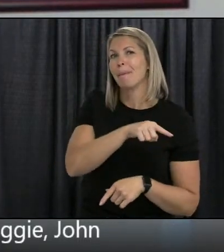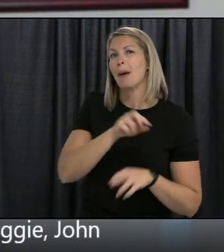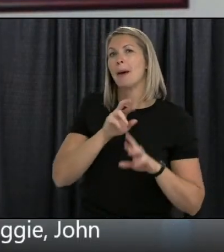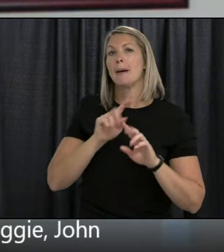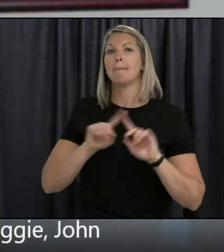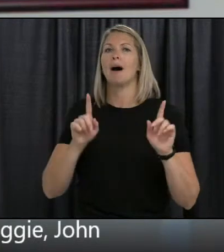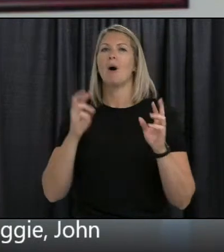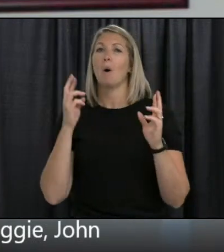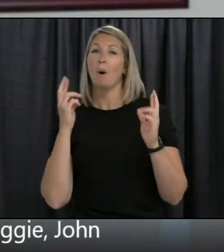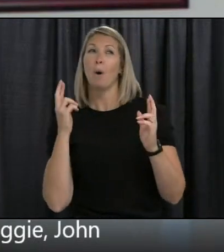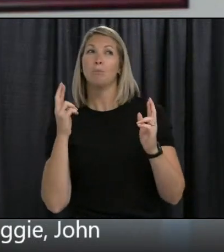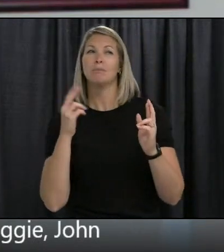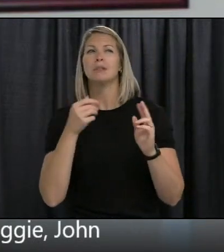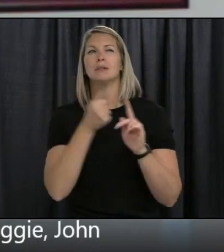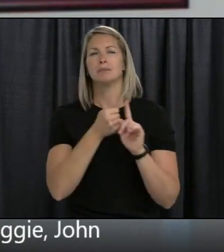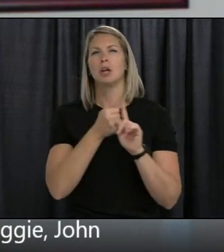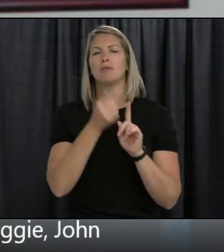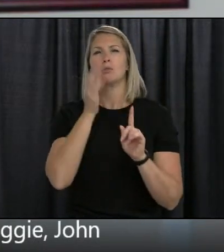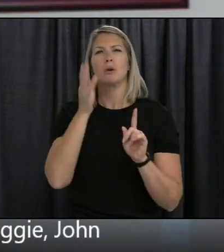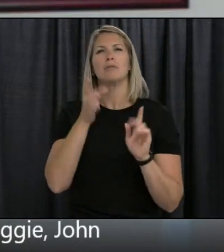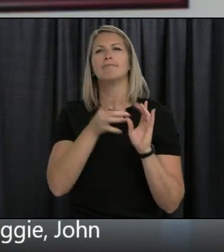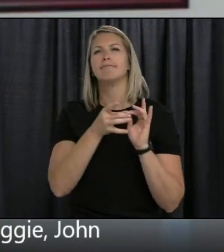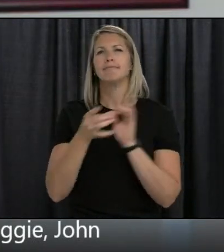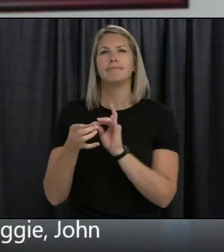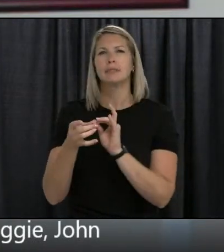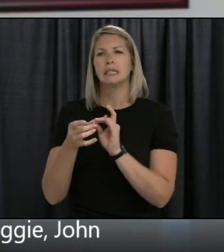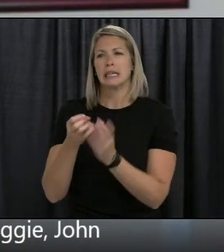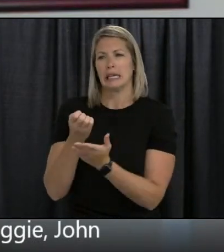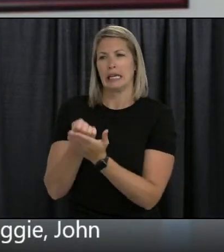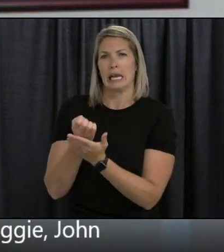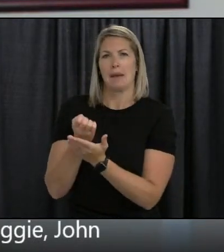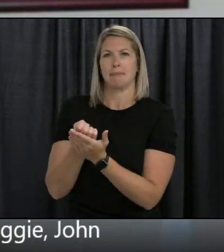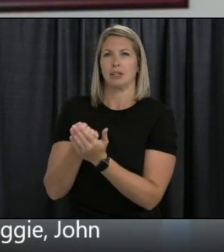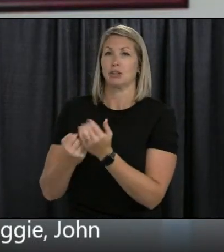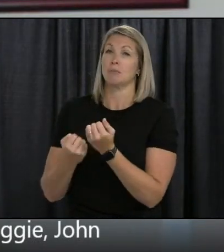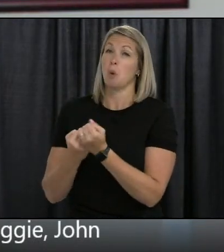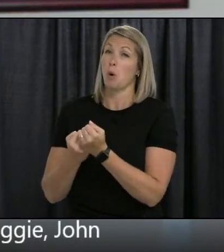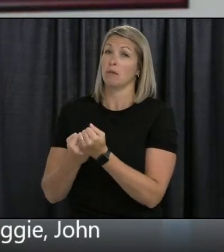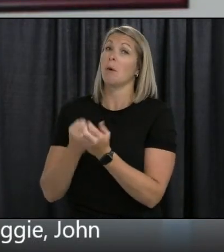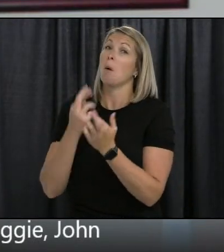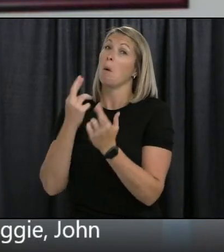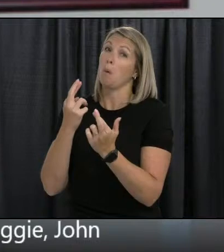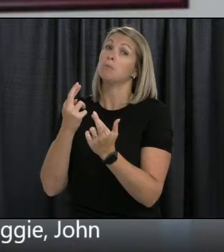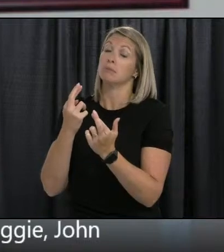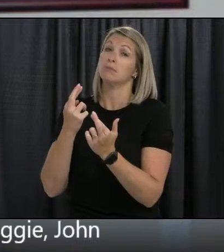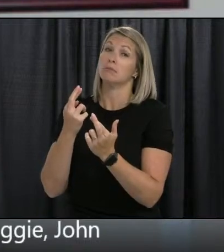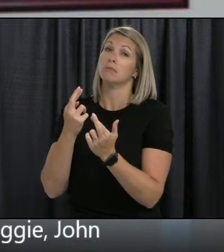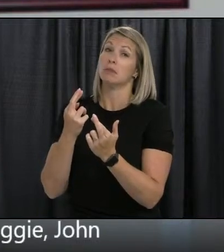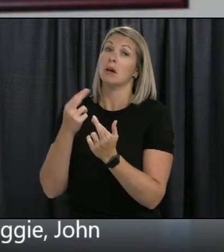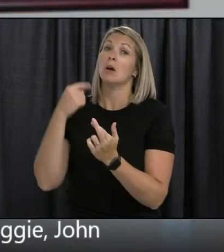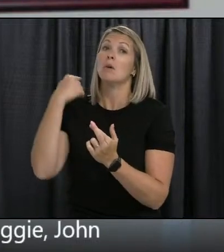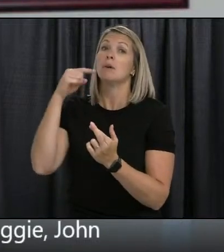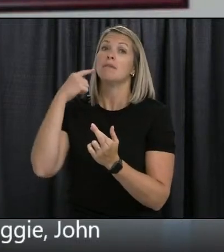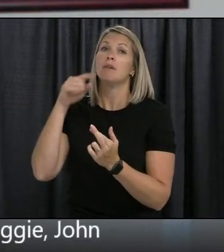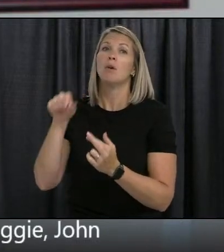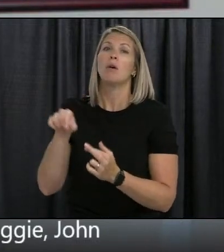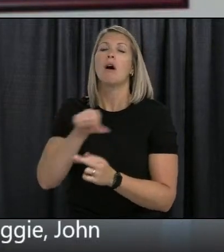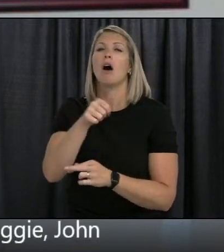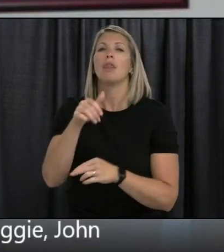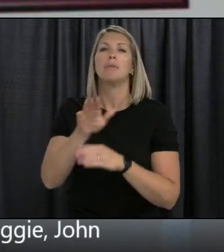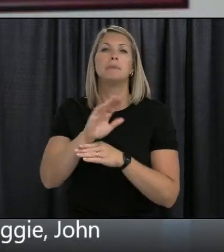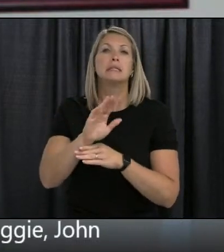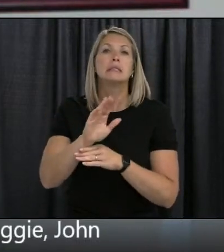that in actual fact he will make some reference to ongoing economic support for those businesses and